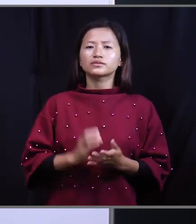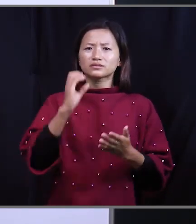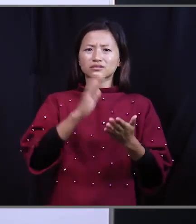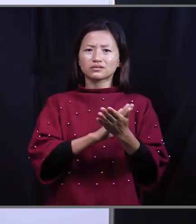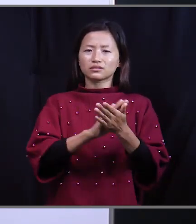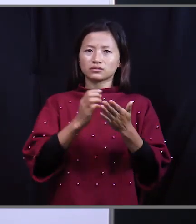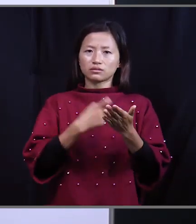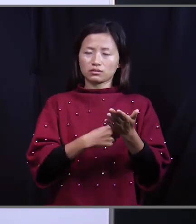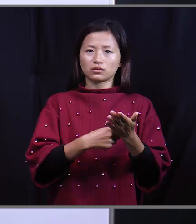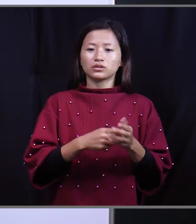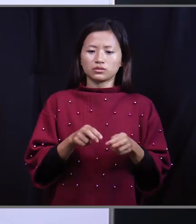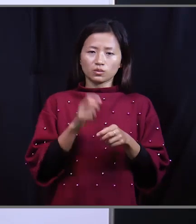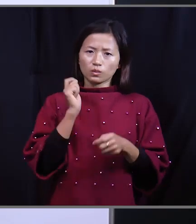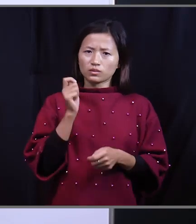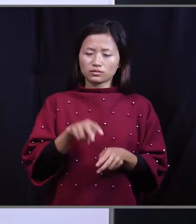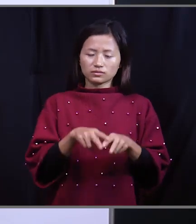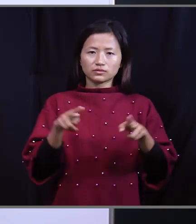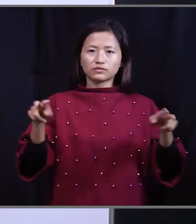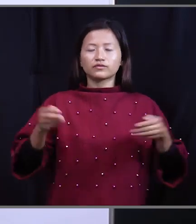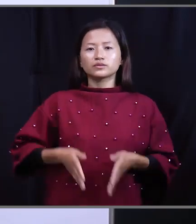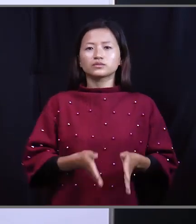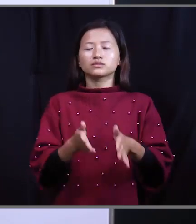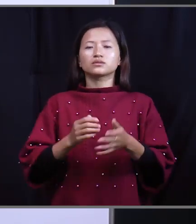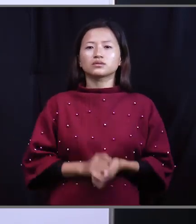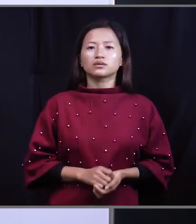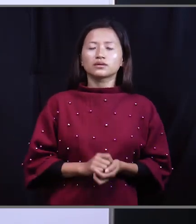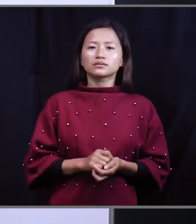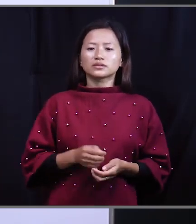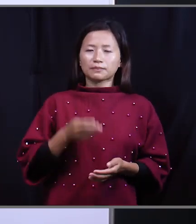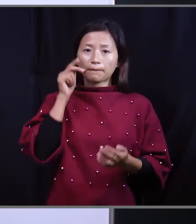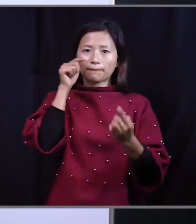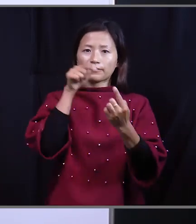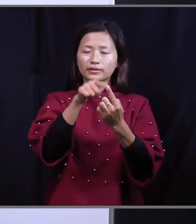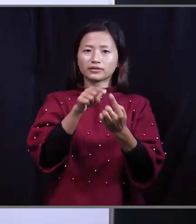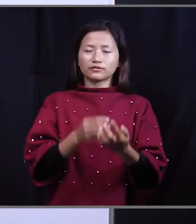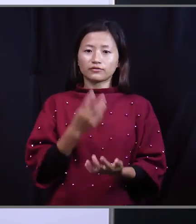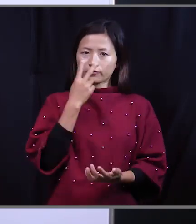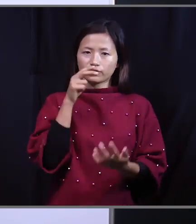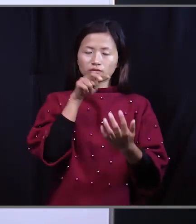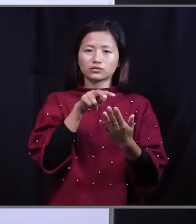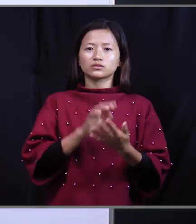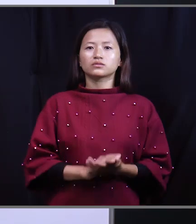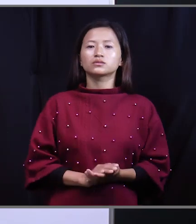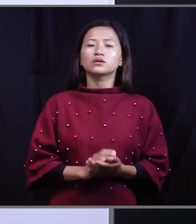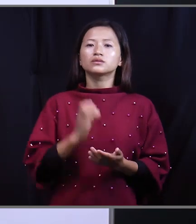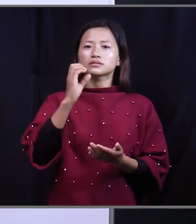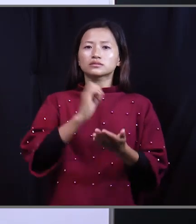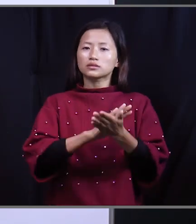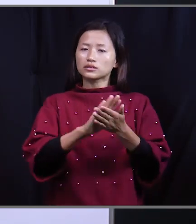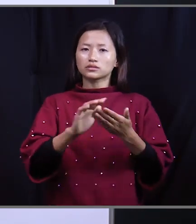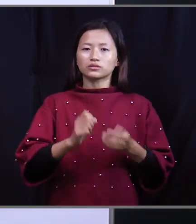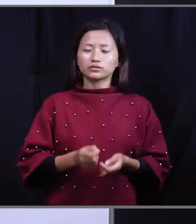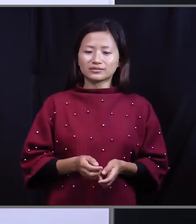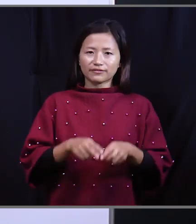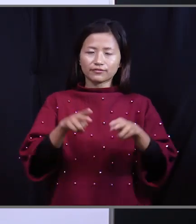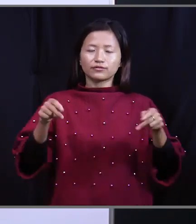the chromosomes work in a different way. Remember that. It is mainly focused on the chromosomes where they're going to work in a different way